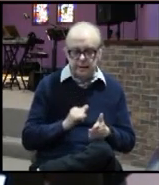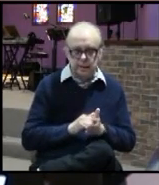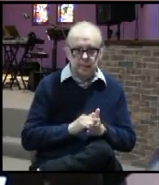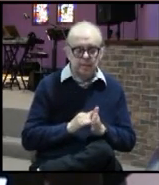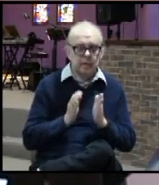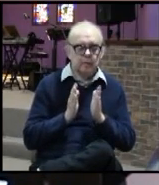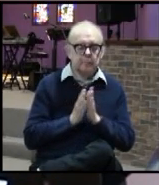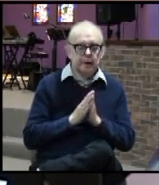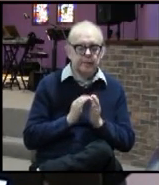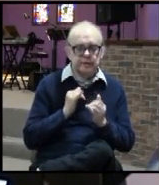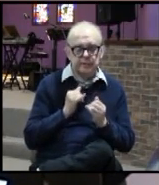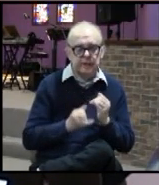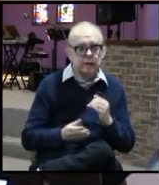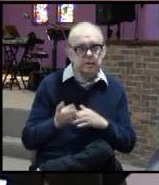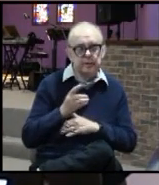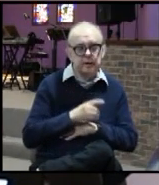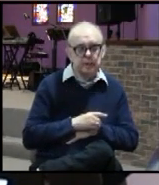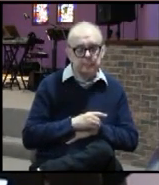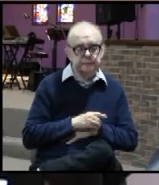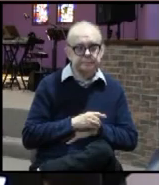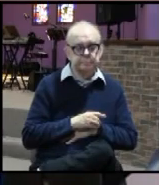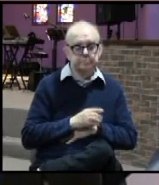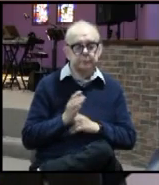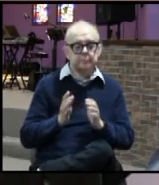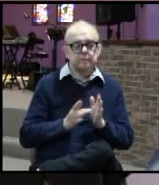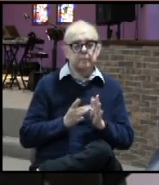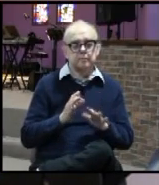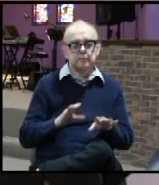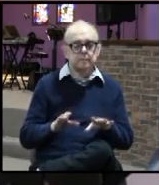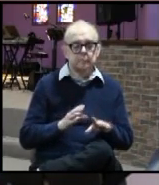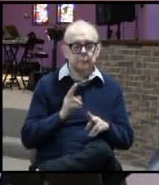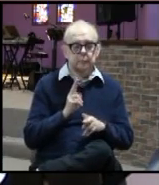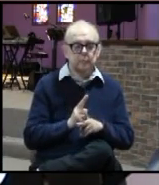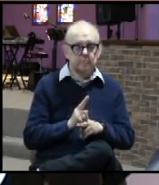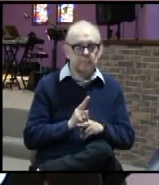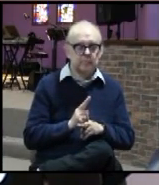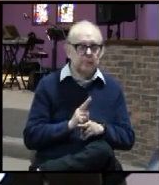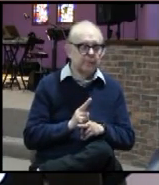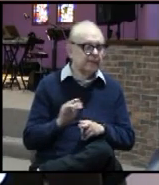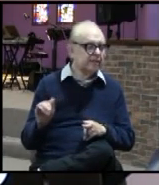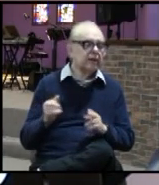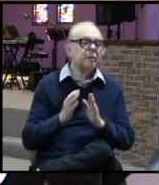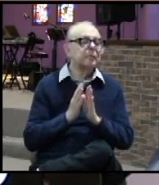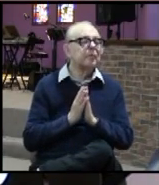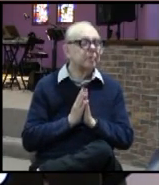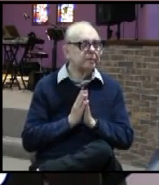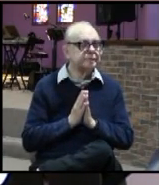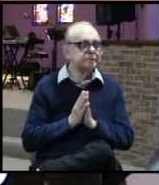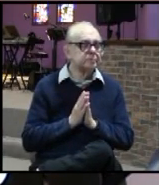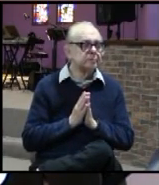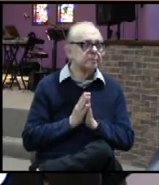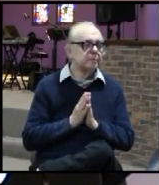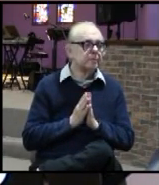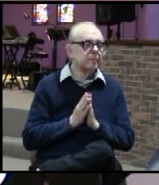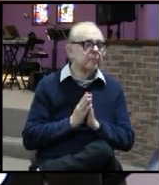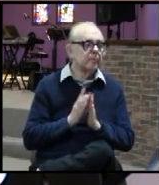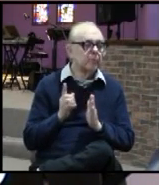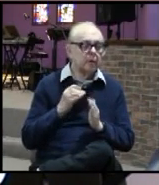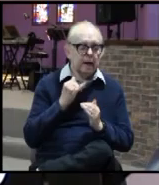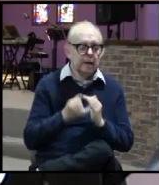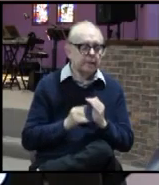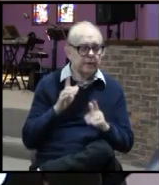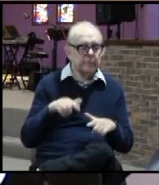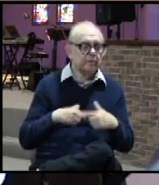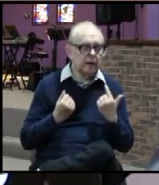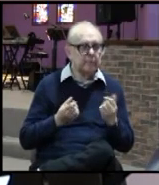of the day. And what Jesus was doing was using the same prayer at the end of his life that he had